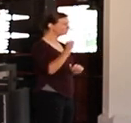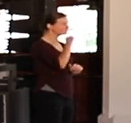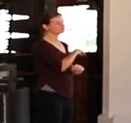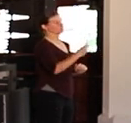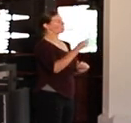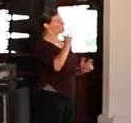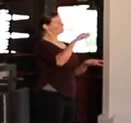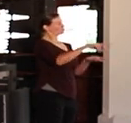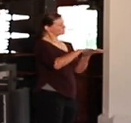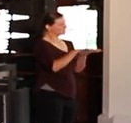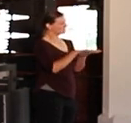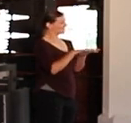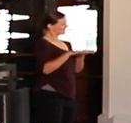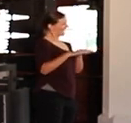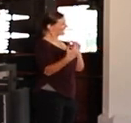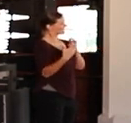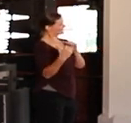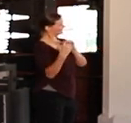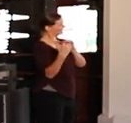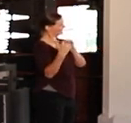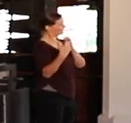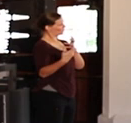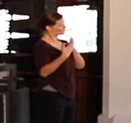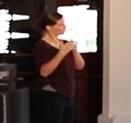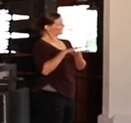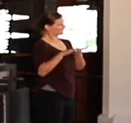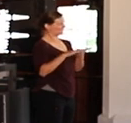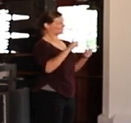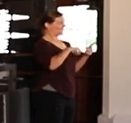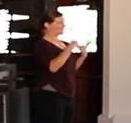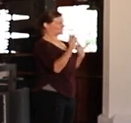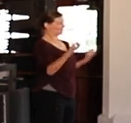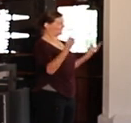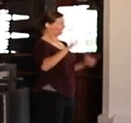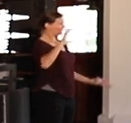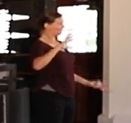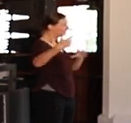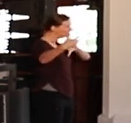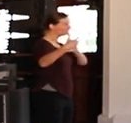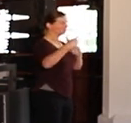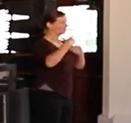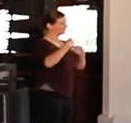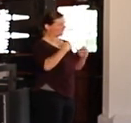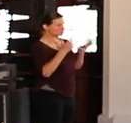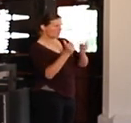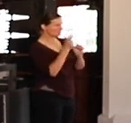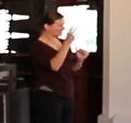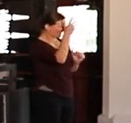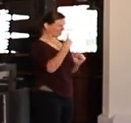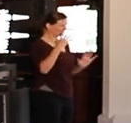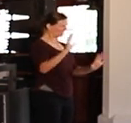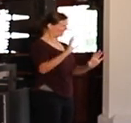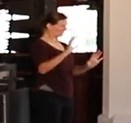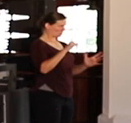That you need a nice, neat, and clean roommate to match you, and then suddenly something happened. And then I talked to the parents and I said, we